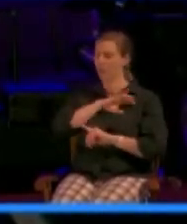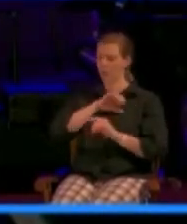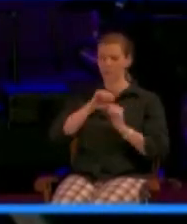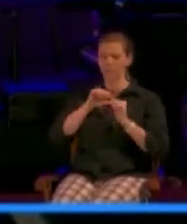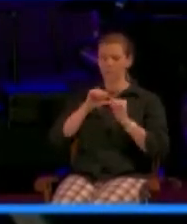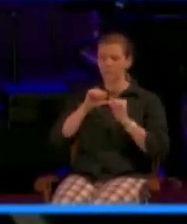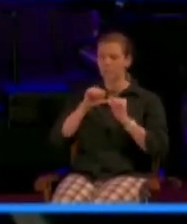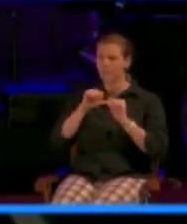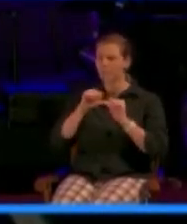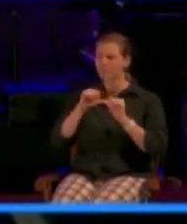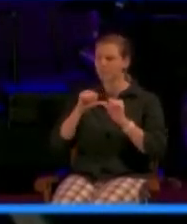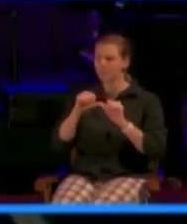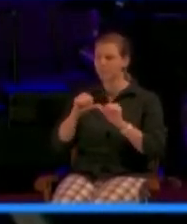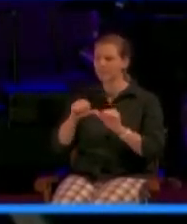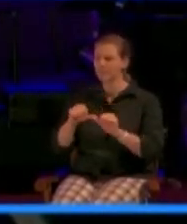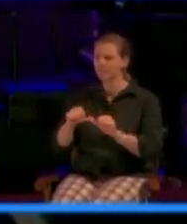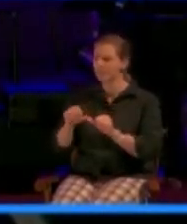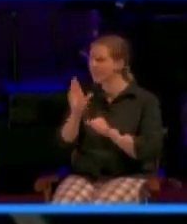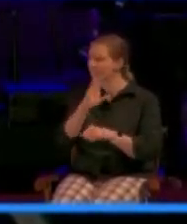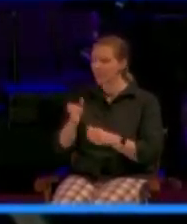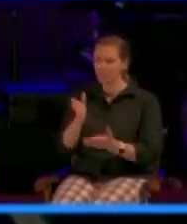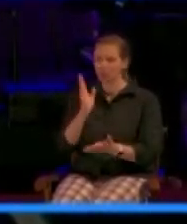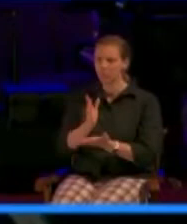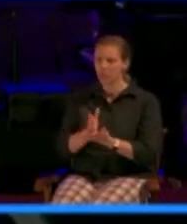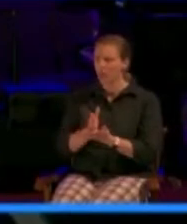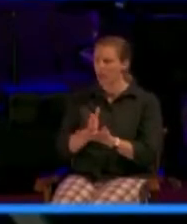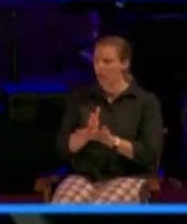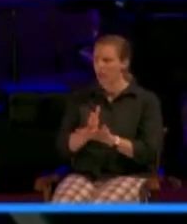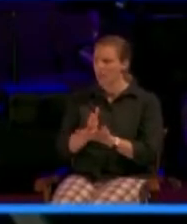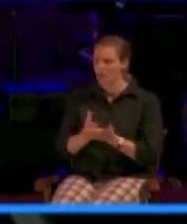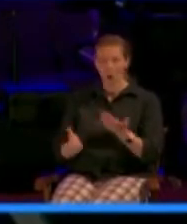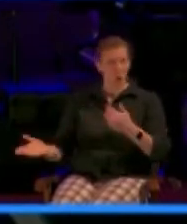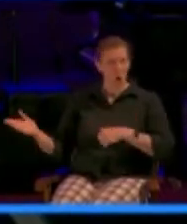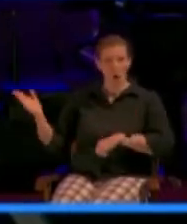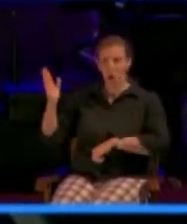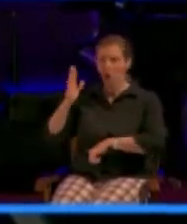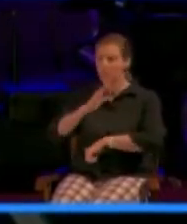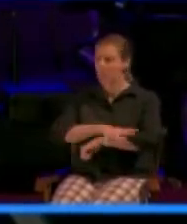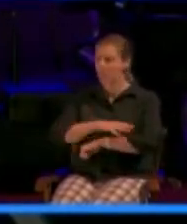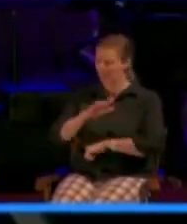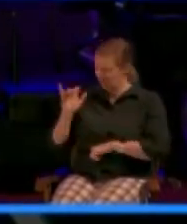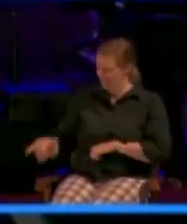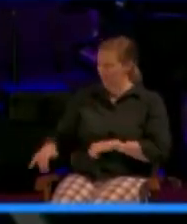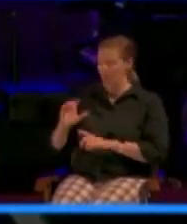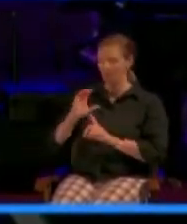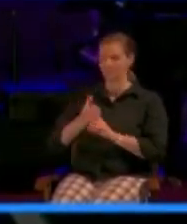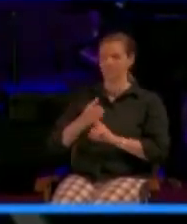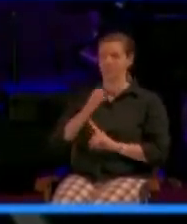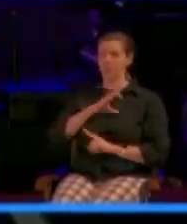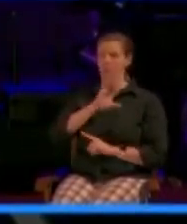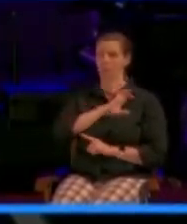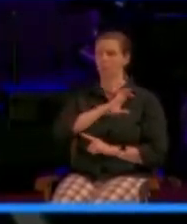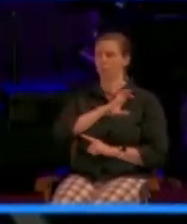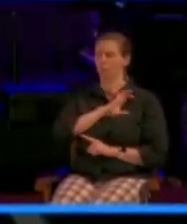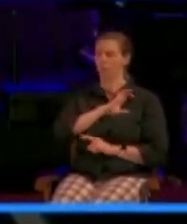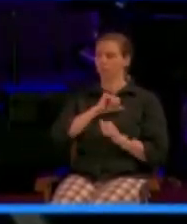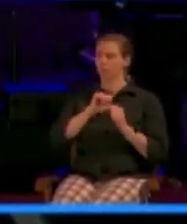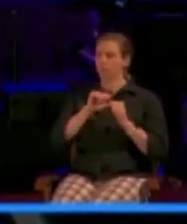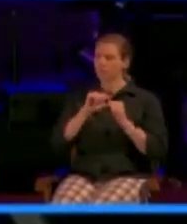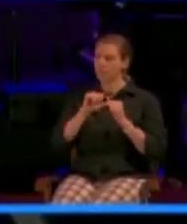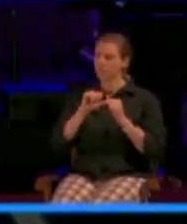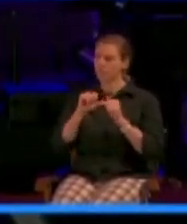It's not like he was that for an hour or 2 hours or 3 hours. He was that all day long. And the next day and the next day and the next day and the next day.